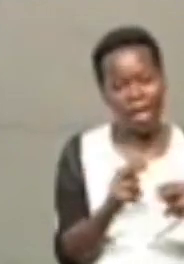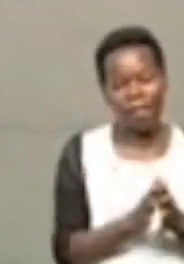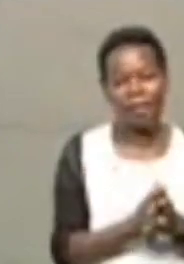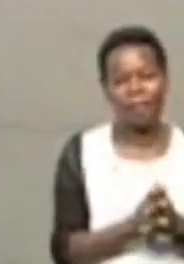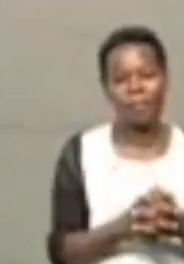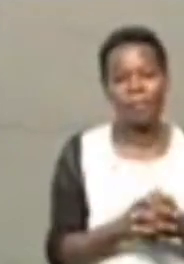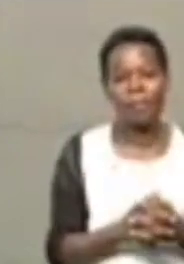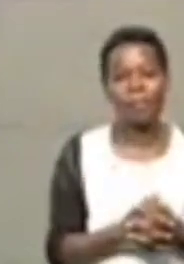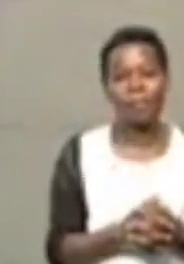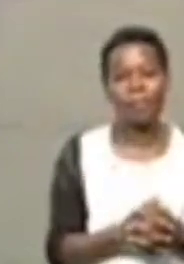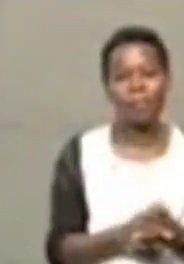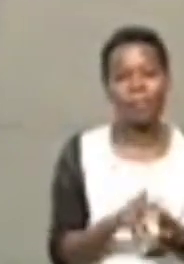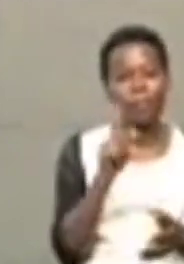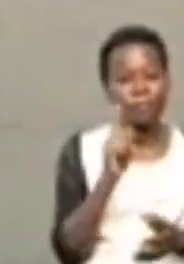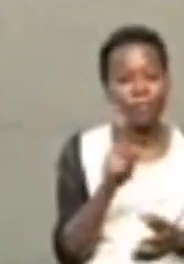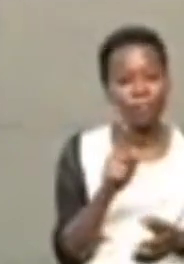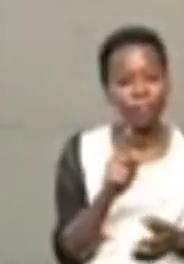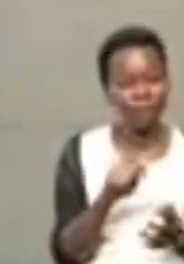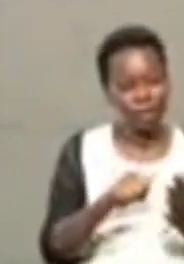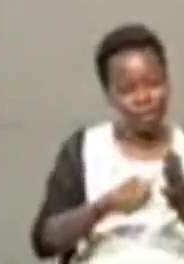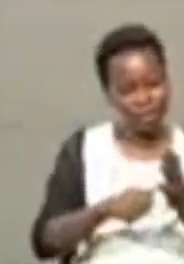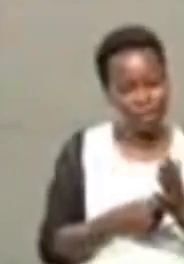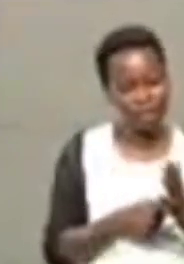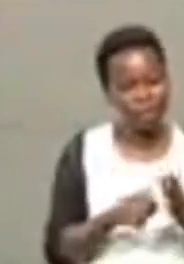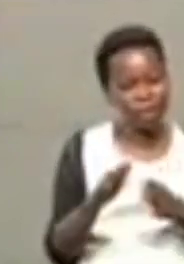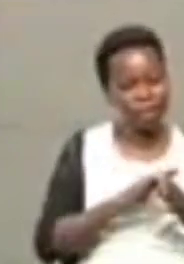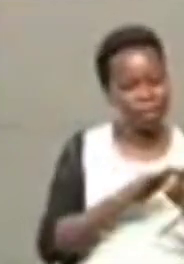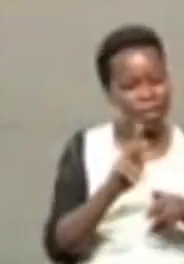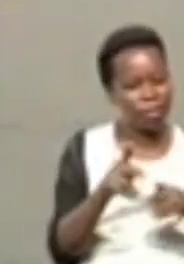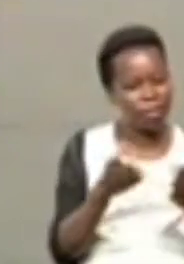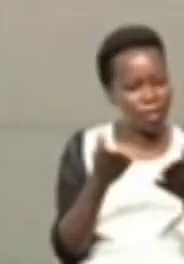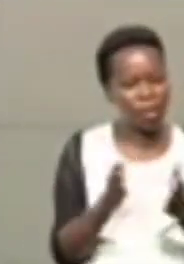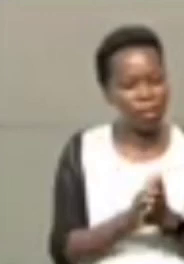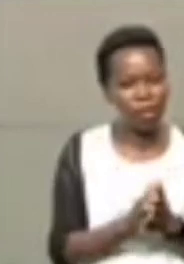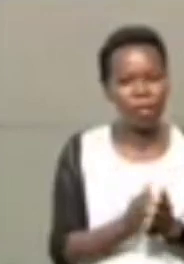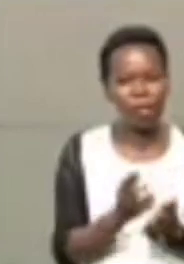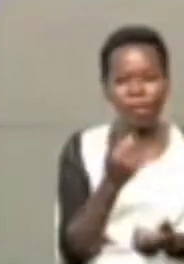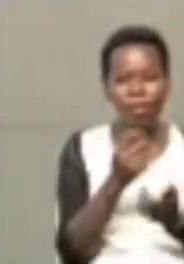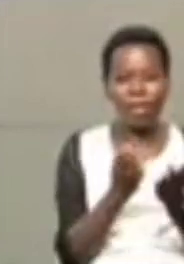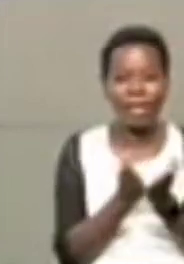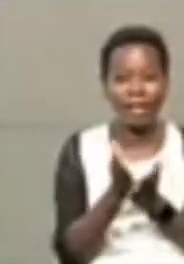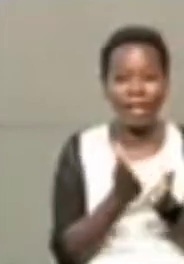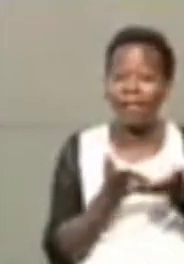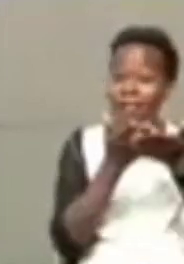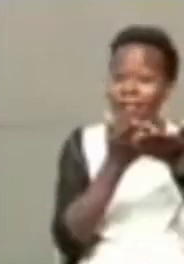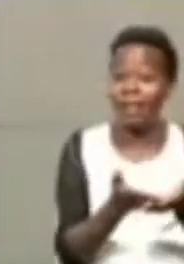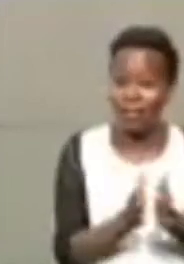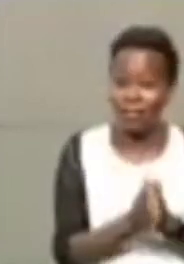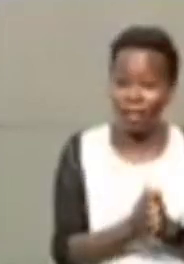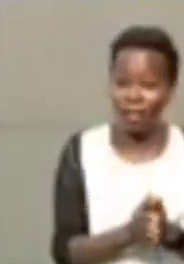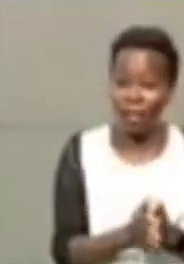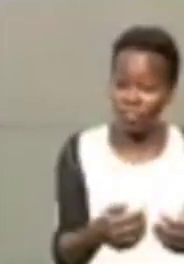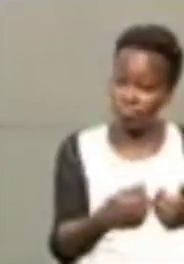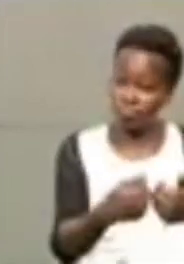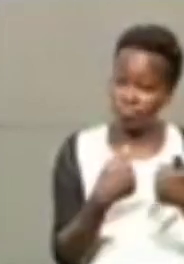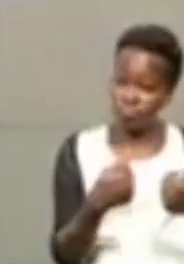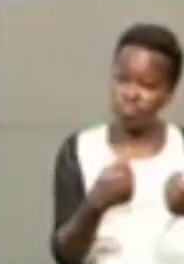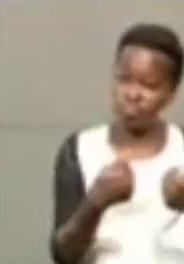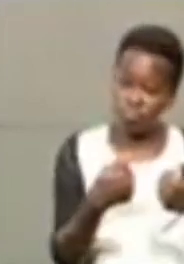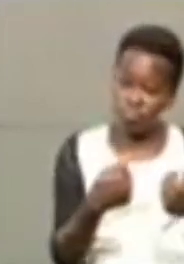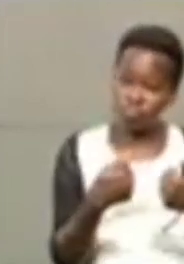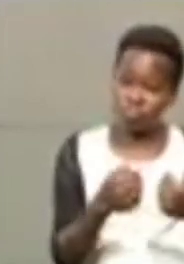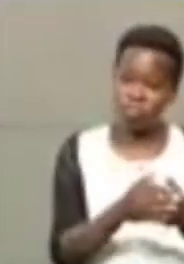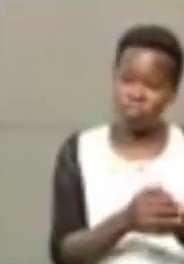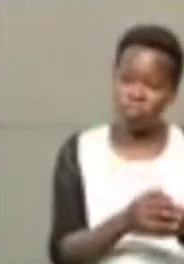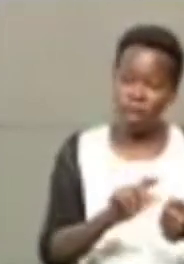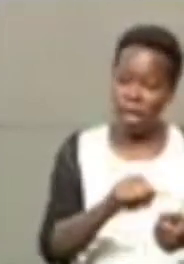are concerned. One of the concerns the traders did have was the question of service delivery, and they put it to us, and I have colleagues who I